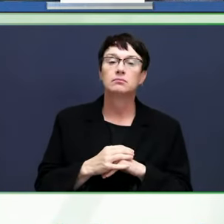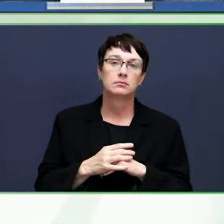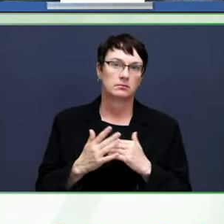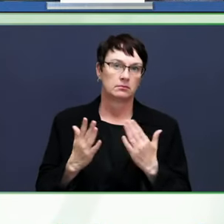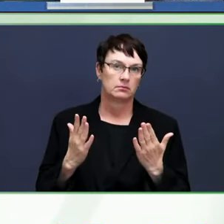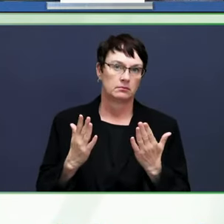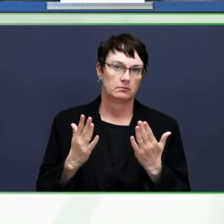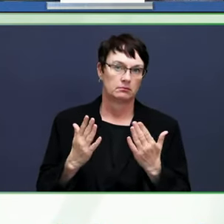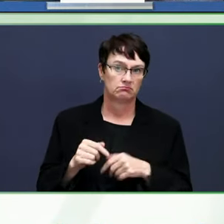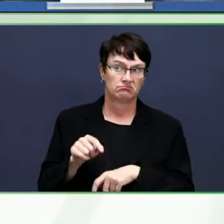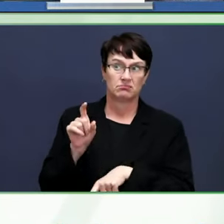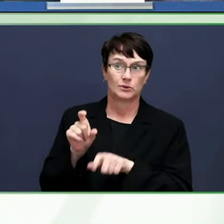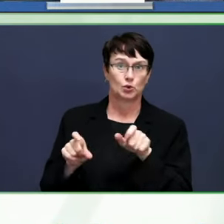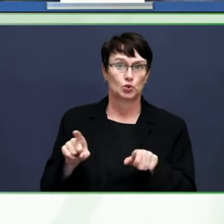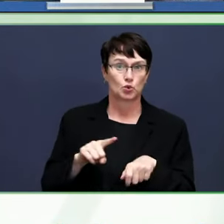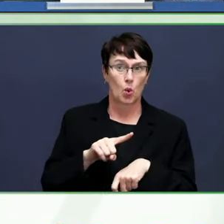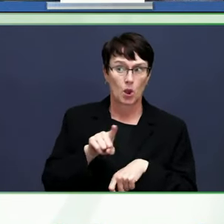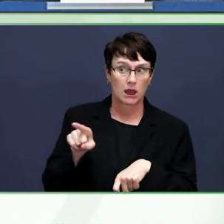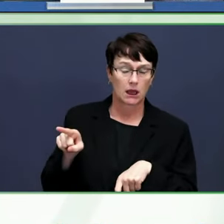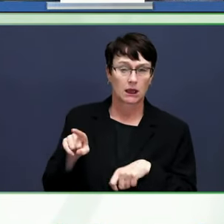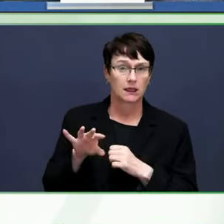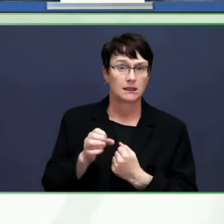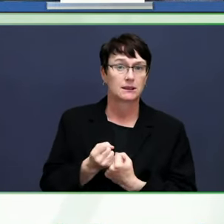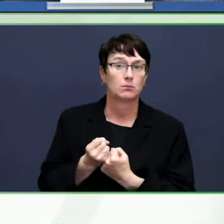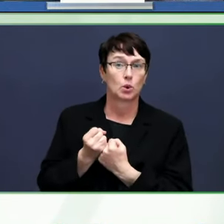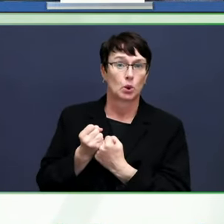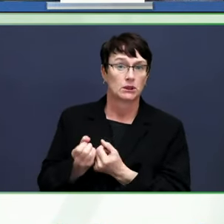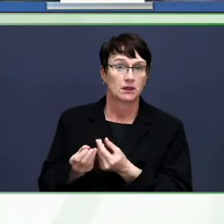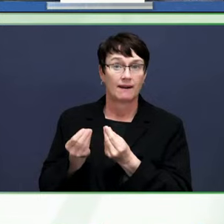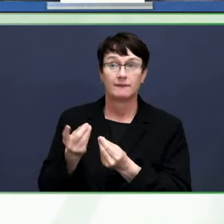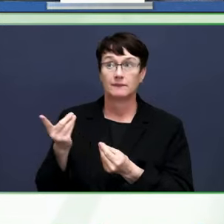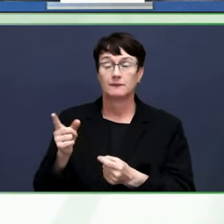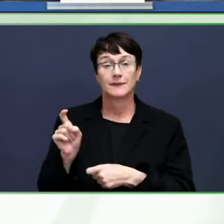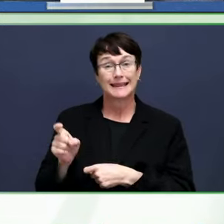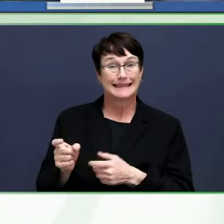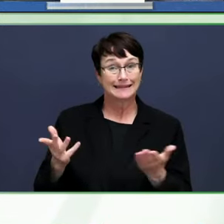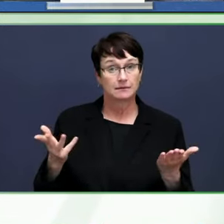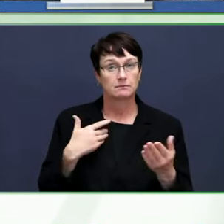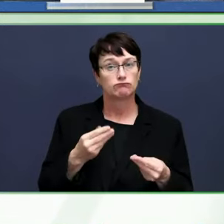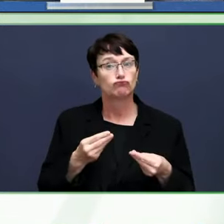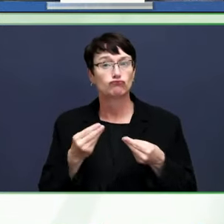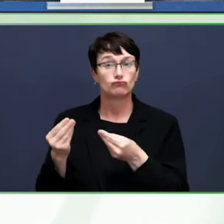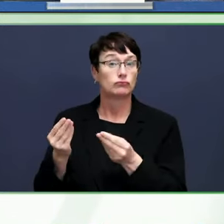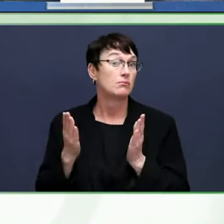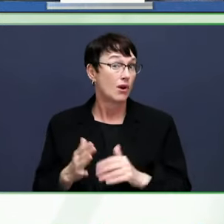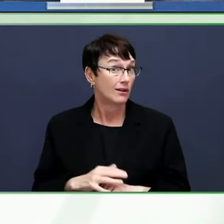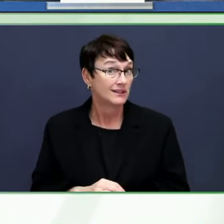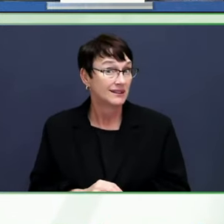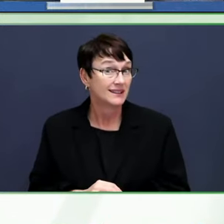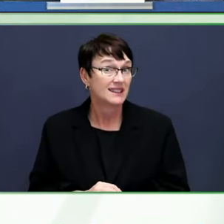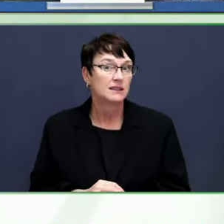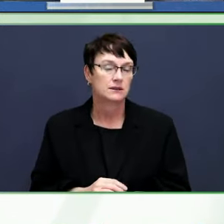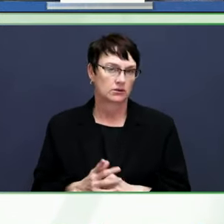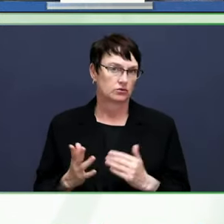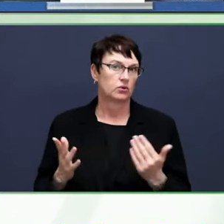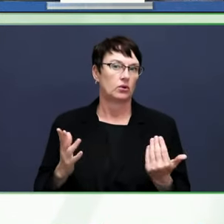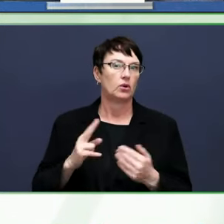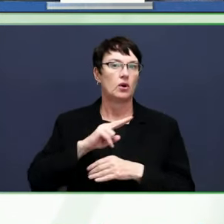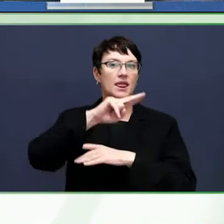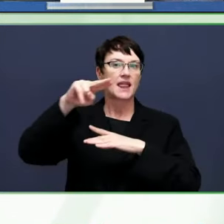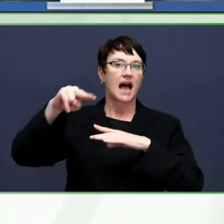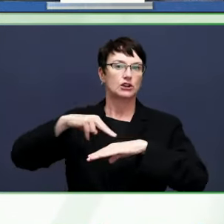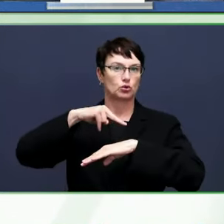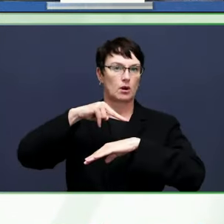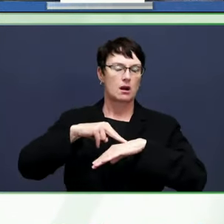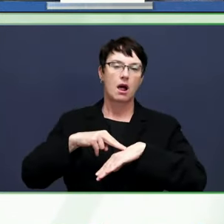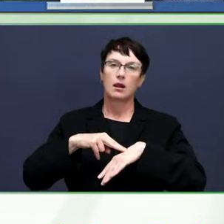school providers with this results, so they may see their own results in their own schools. And we have